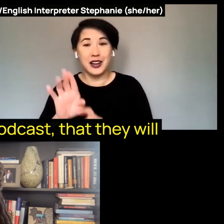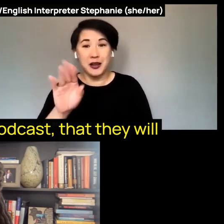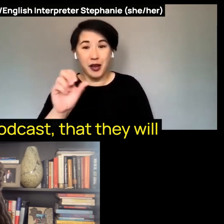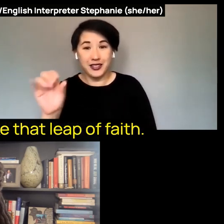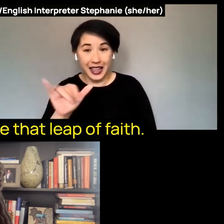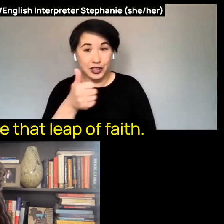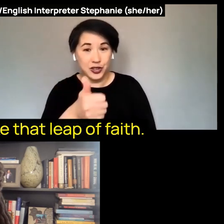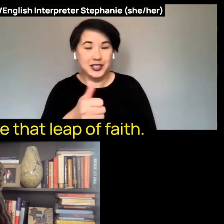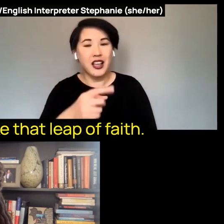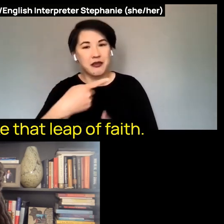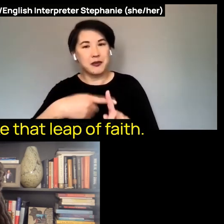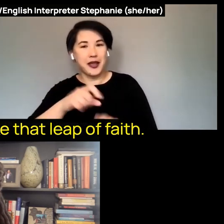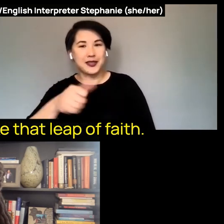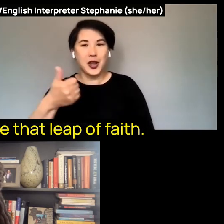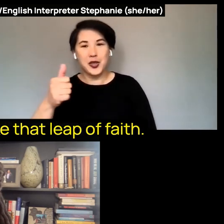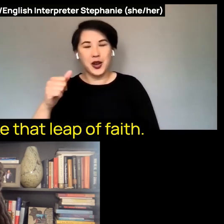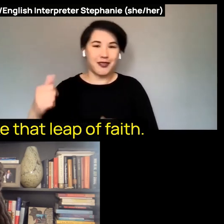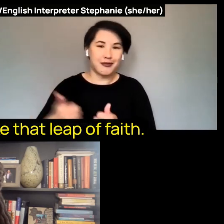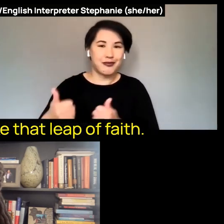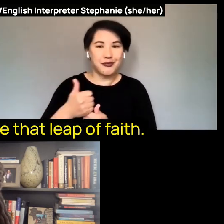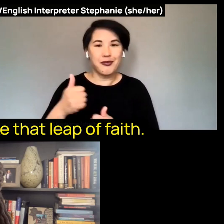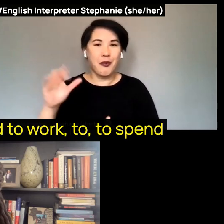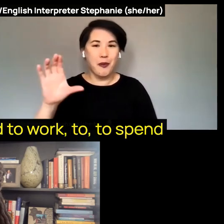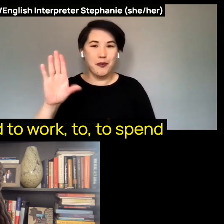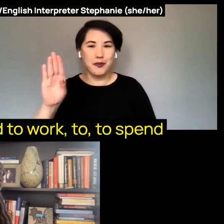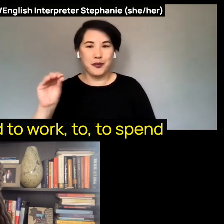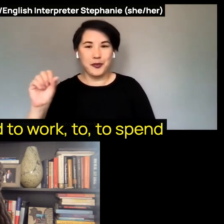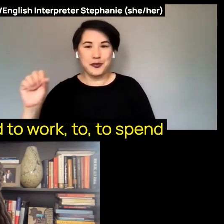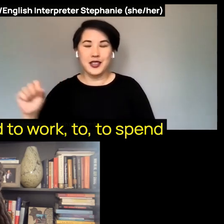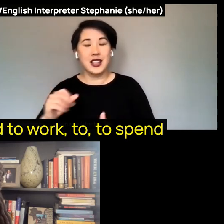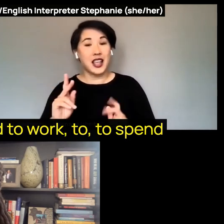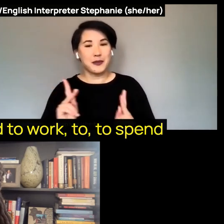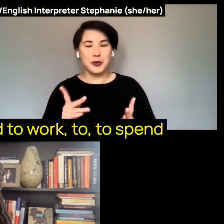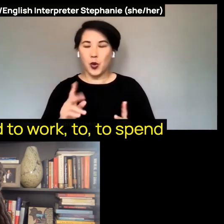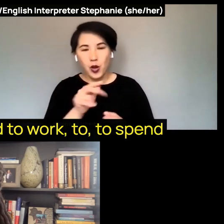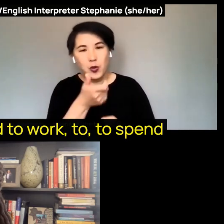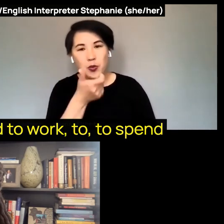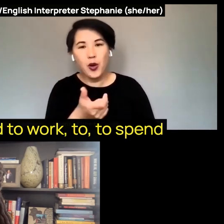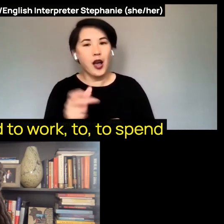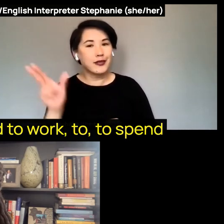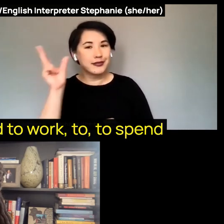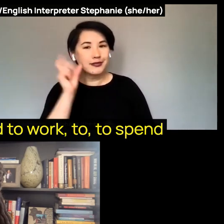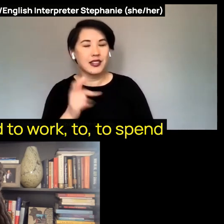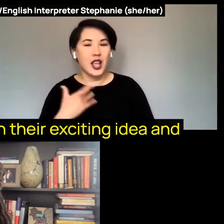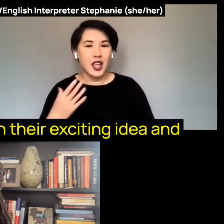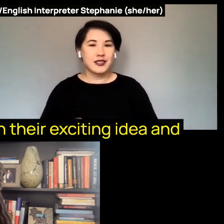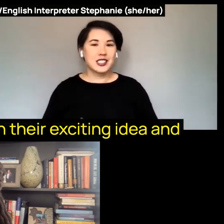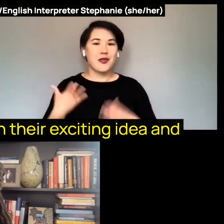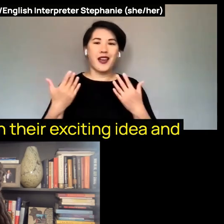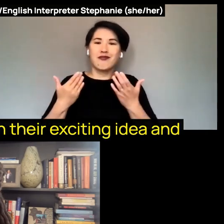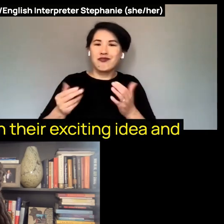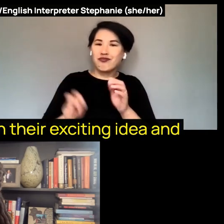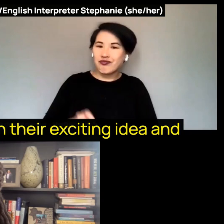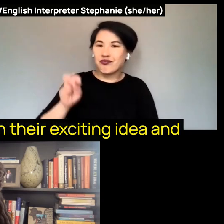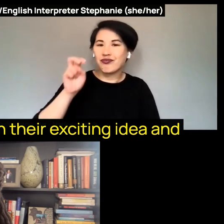that they will feel inspired to take that leap of faith. They will feel inspired to work, to spend that time and